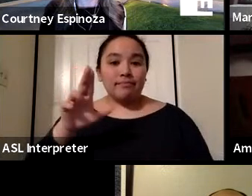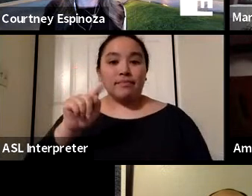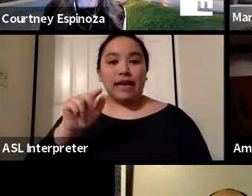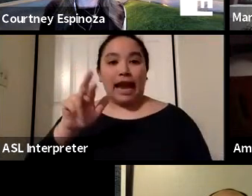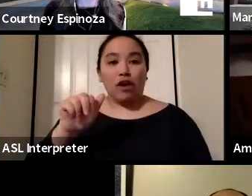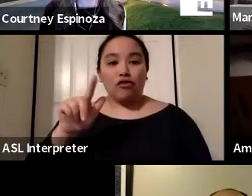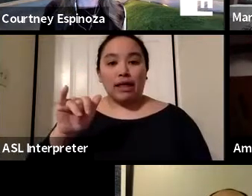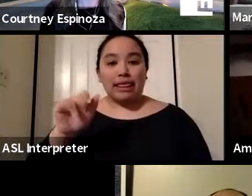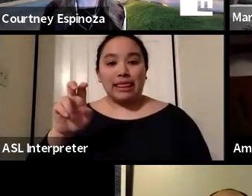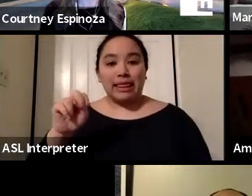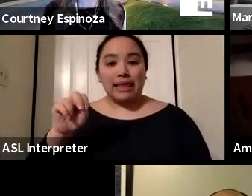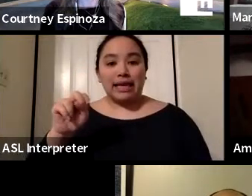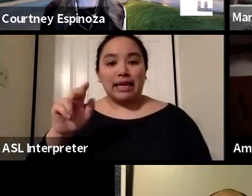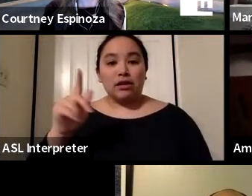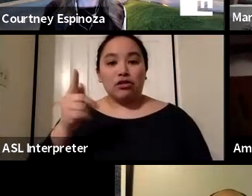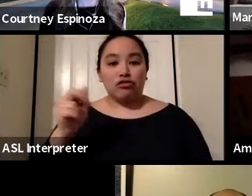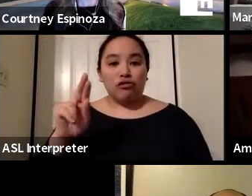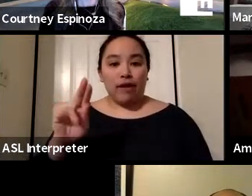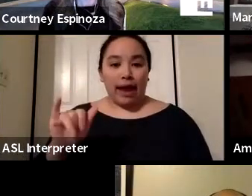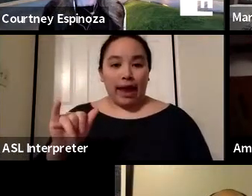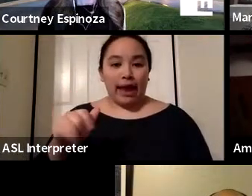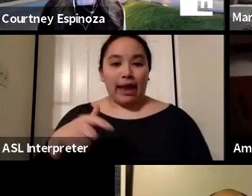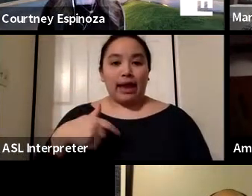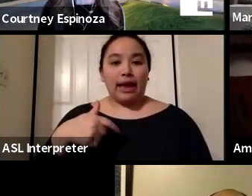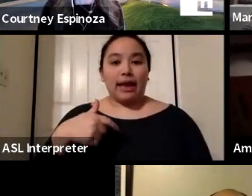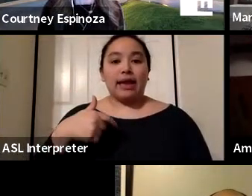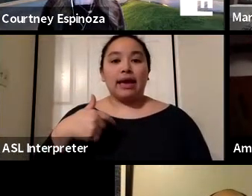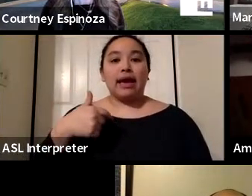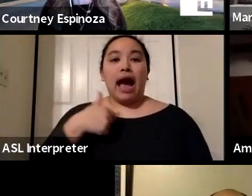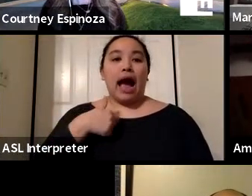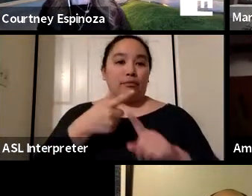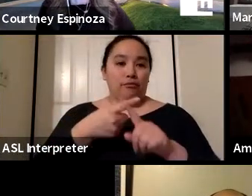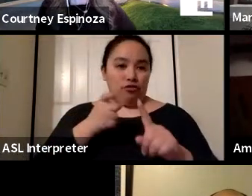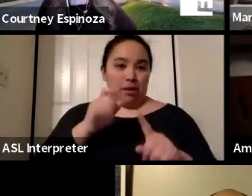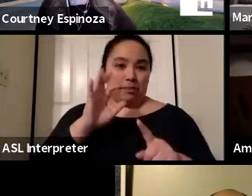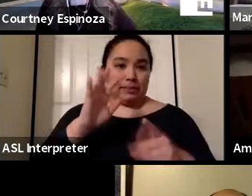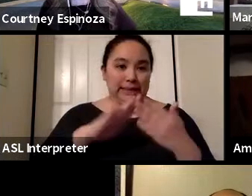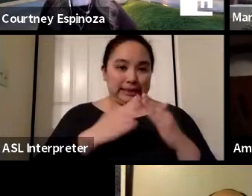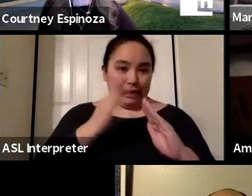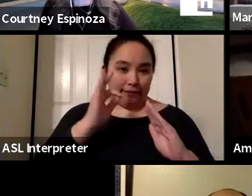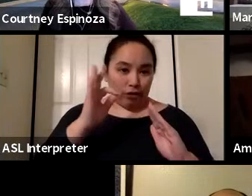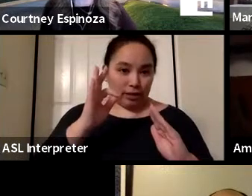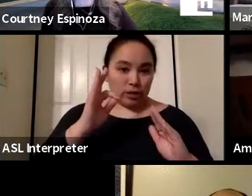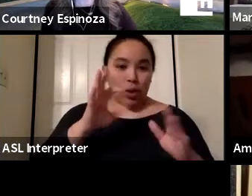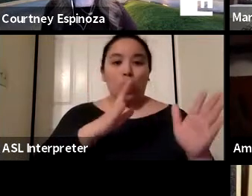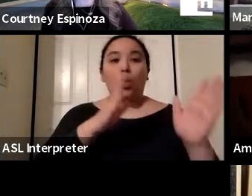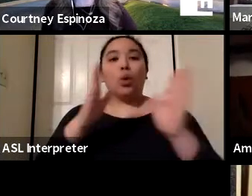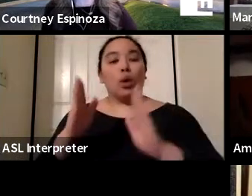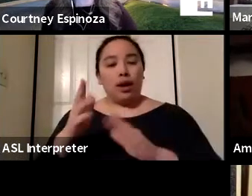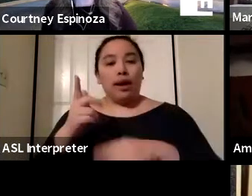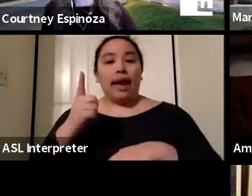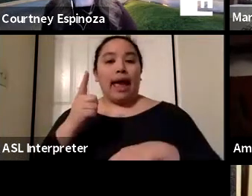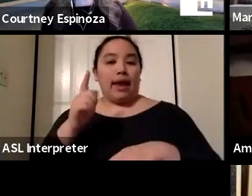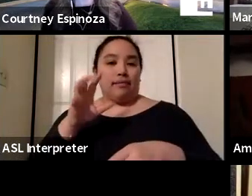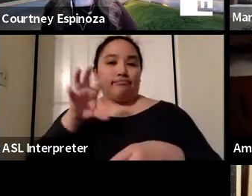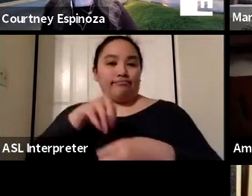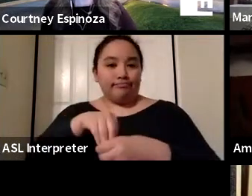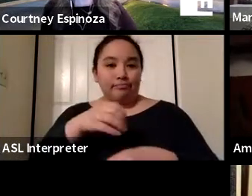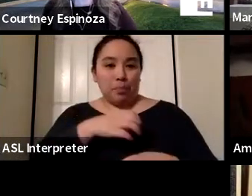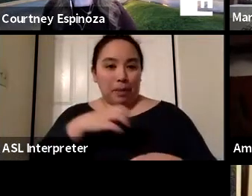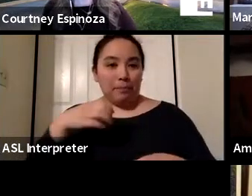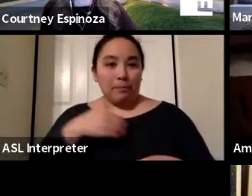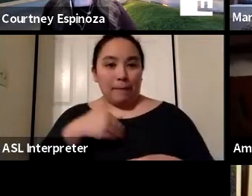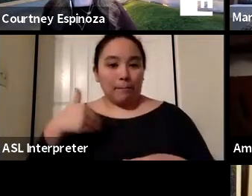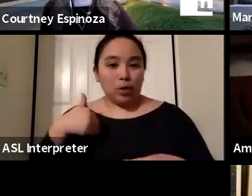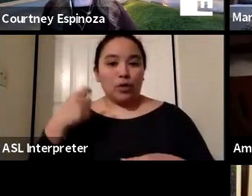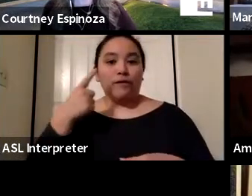Fresno Metro, Black Chamber of Commerce and Chamber Foundation. Here with me tonight are members of the Clean Shared